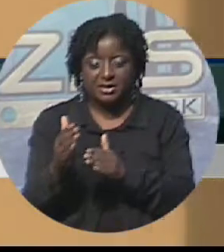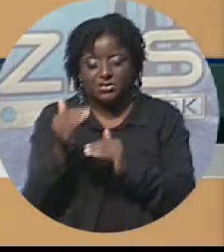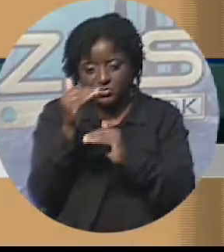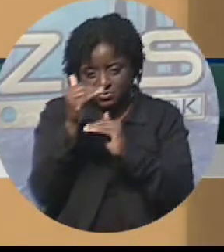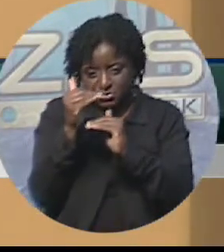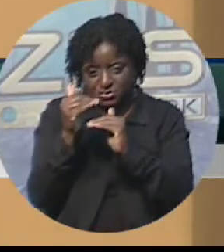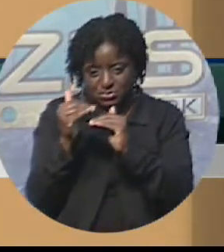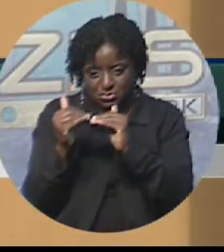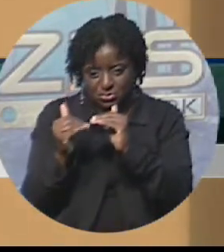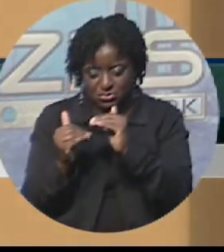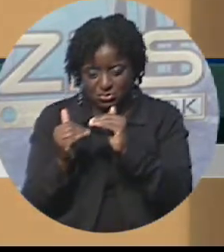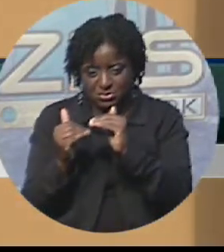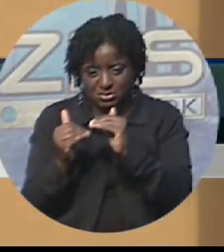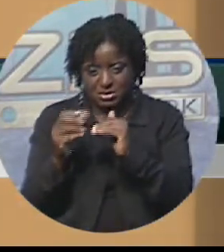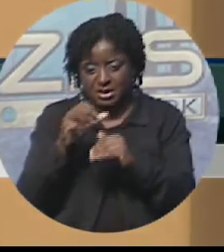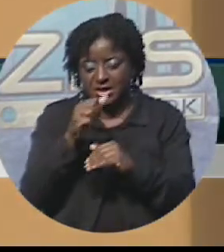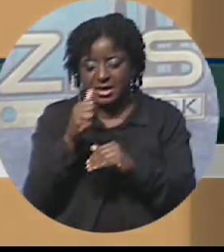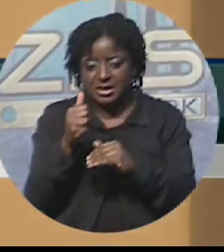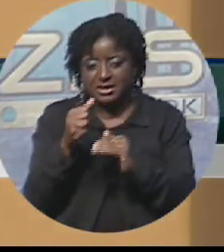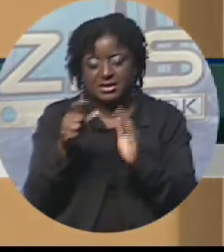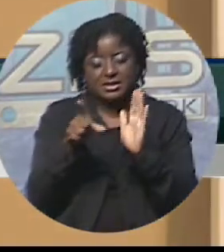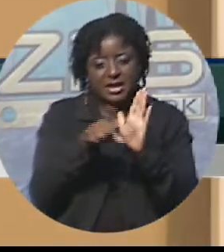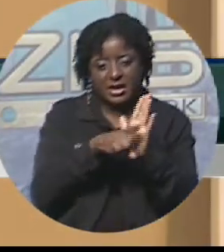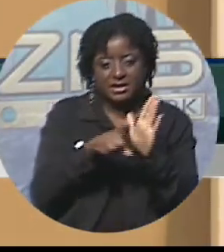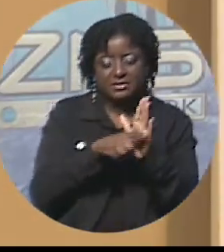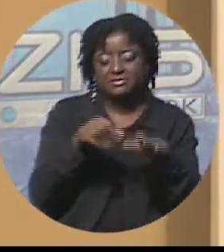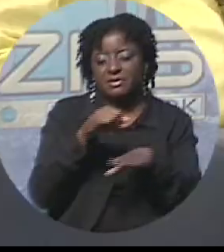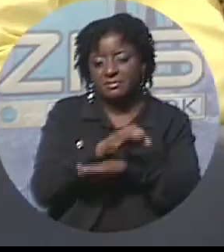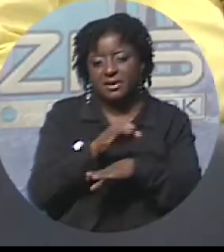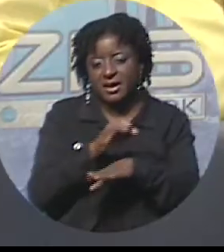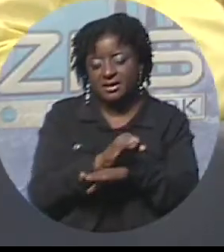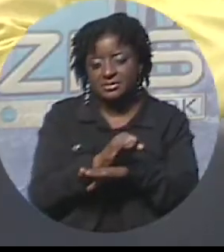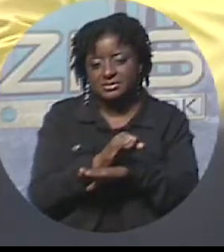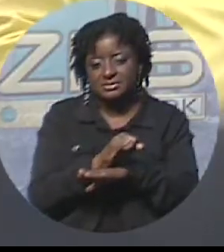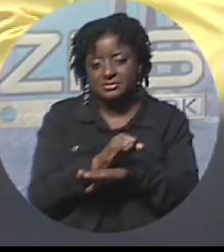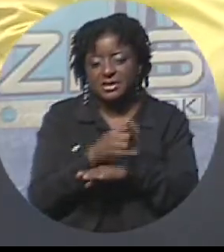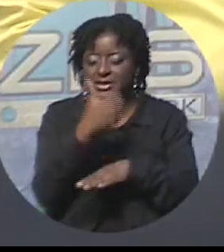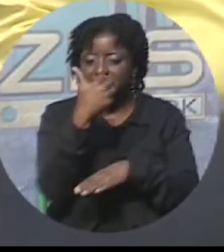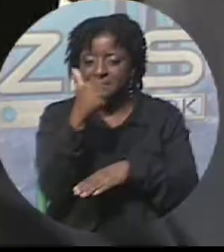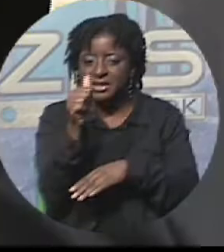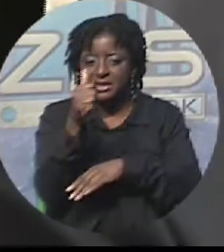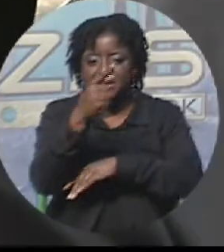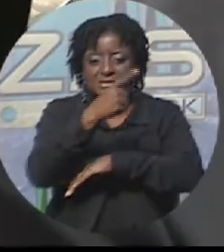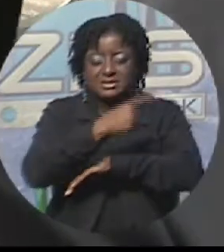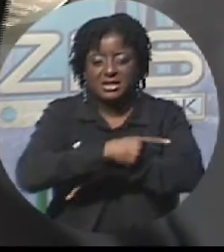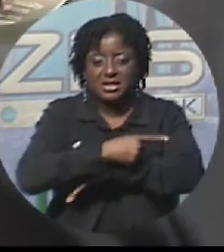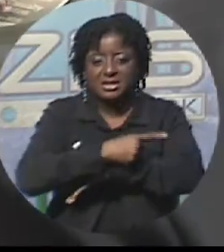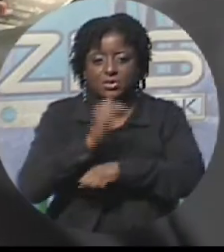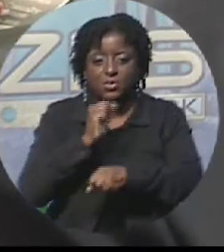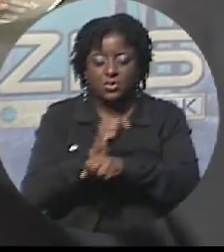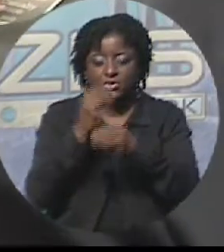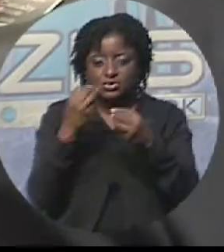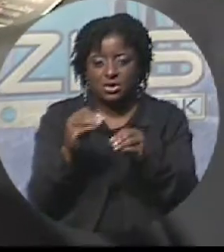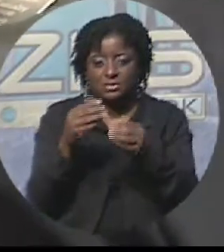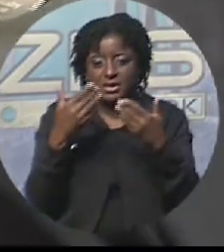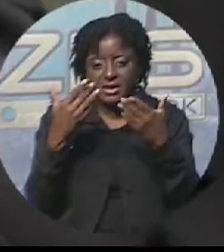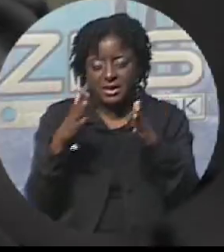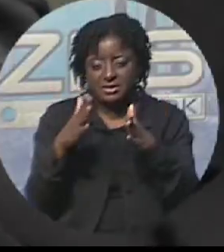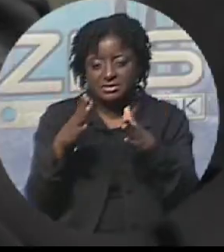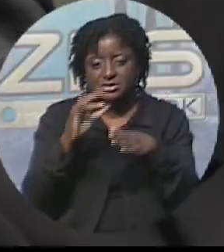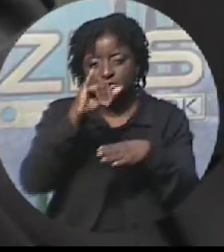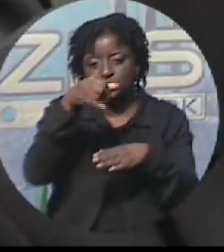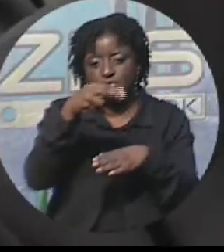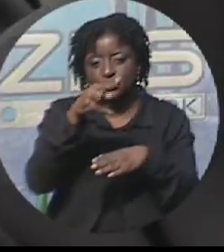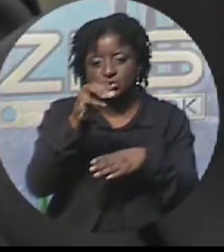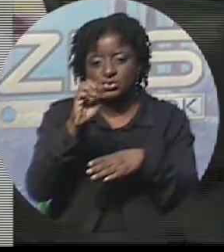difficulties and negative impact that could possibly occur. The 10-day workshop ends on June 12th. Carla Palmer,